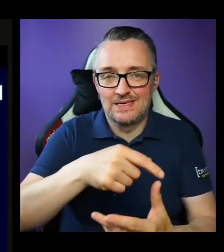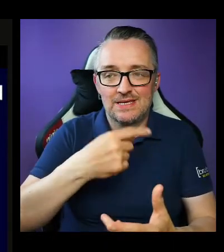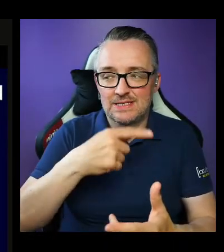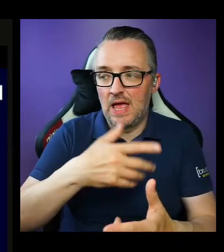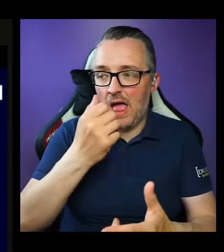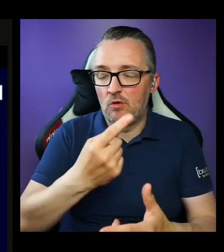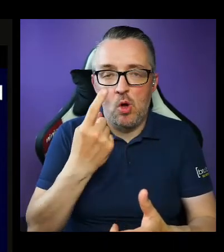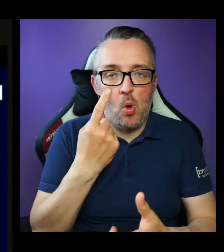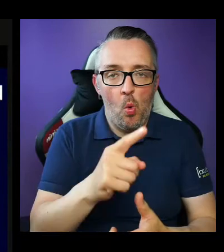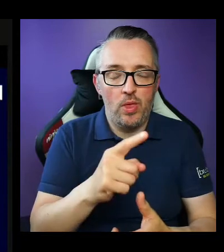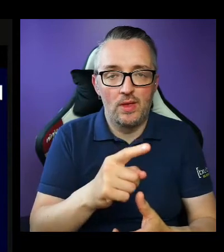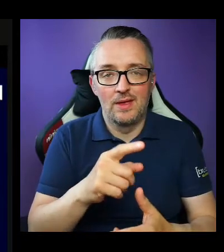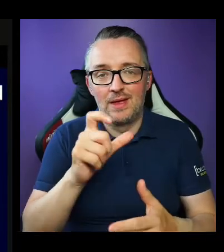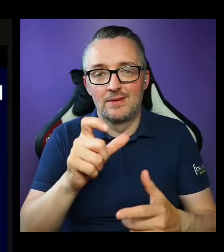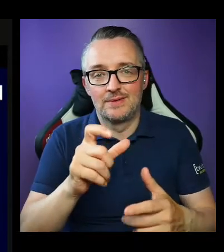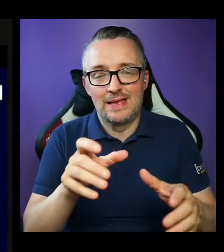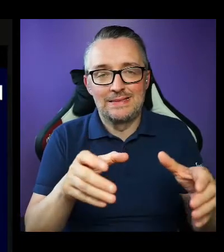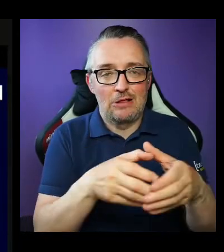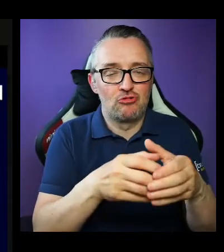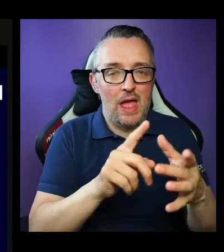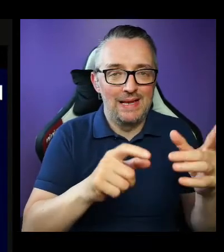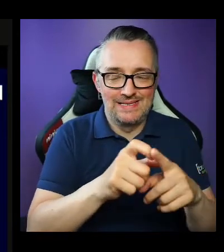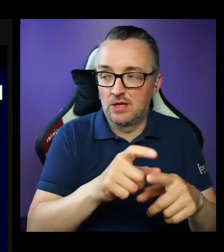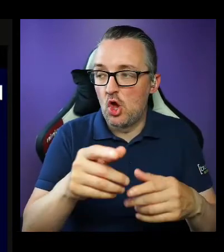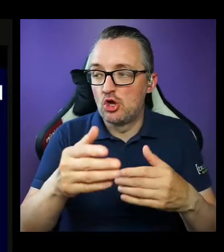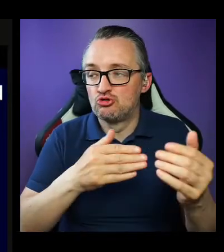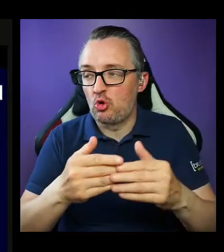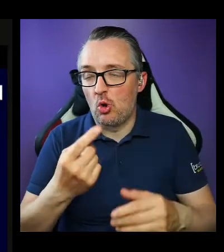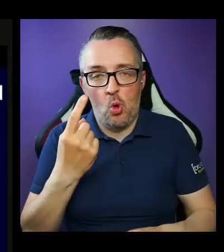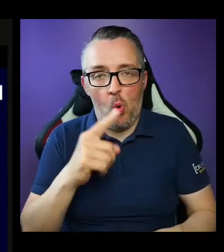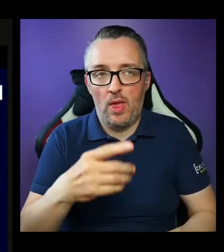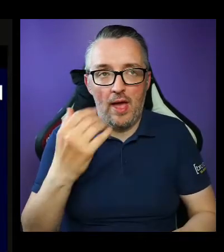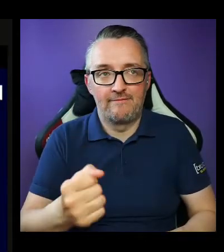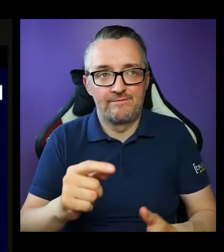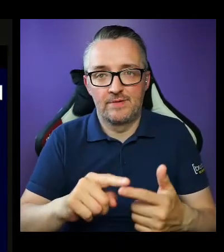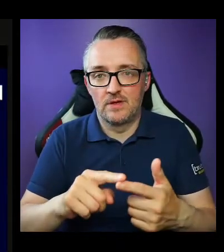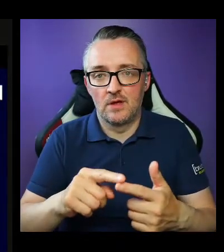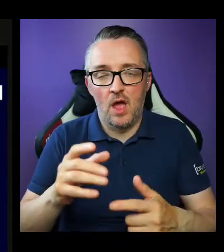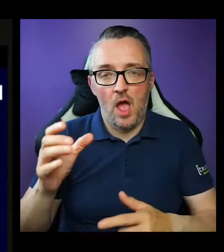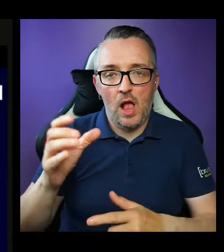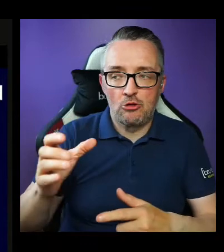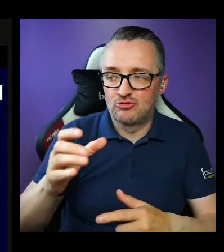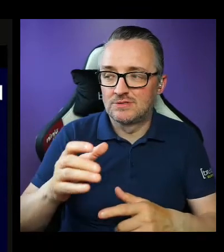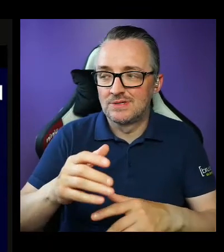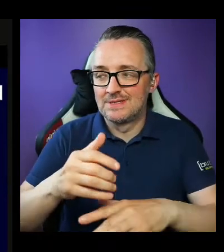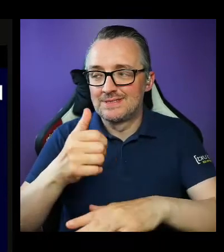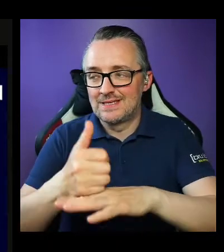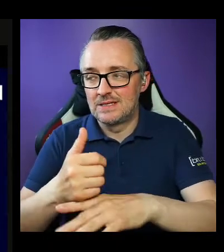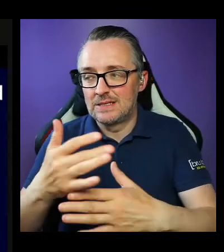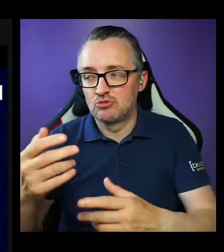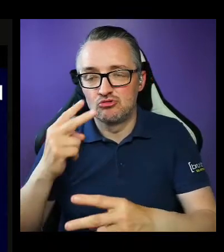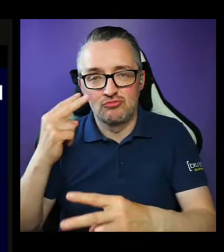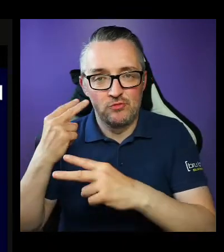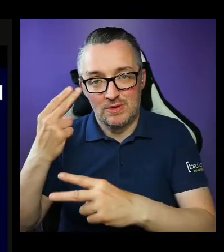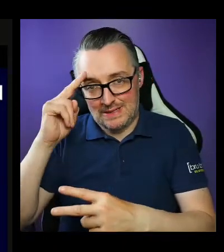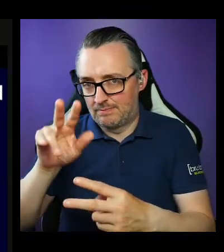hold only category ID, and for the sort key, it's going to only have country, status, number of reviews, and